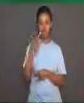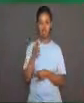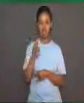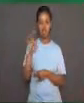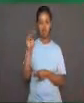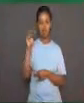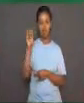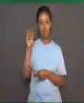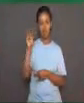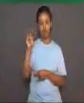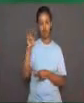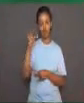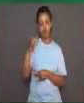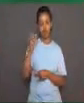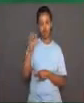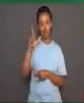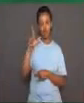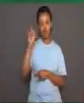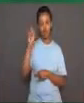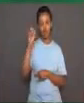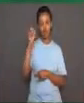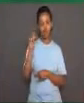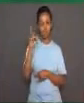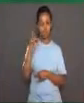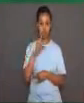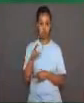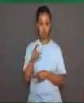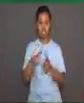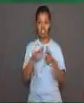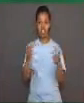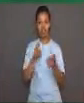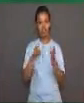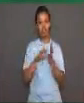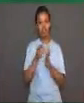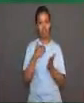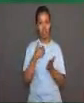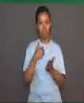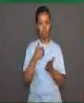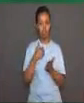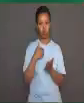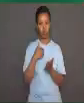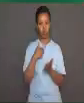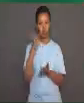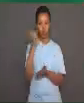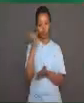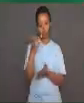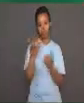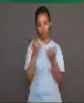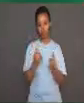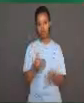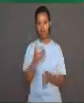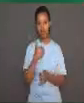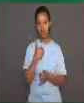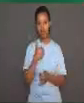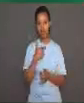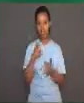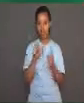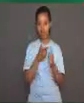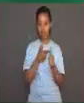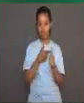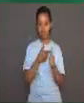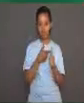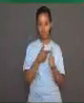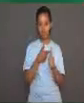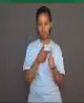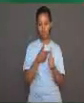is the largest population. They also have three subdivisions. The first